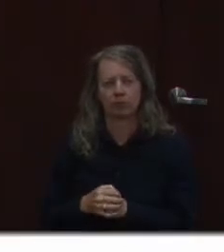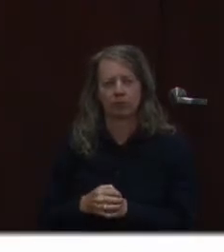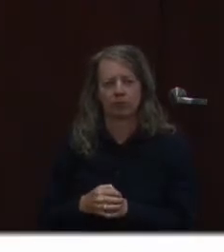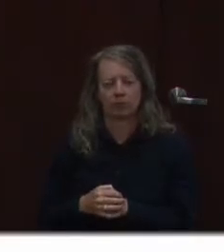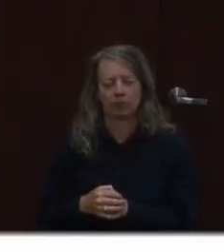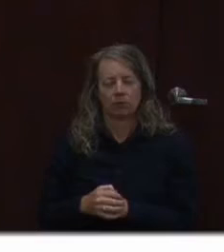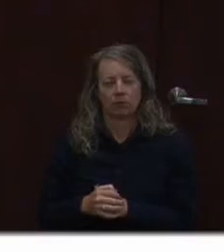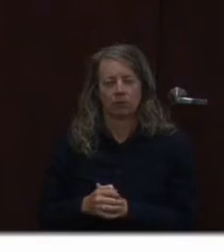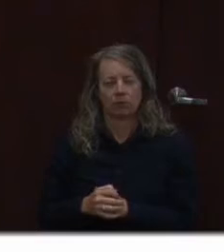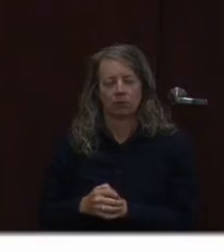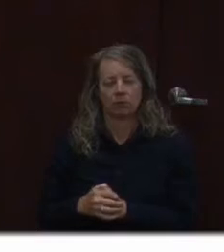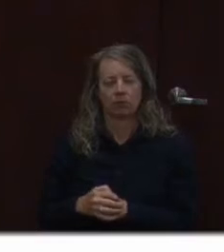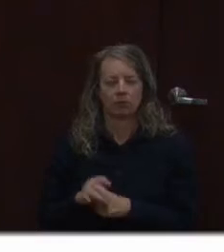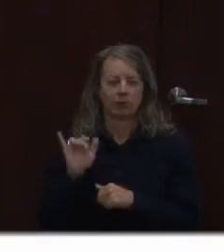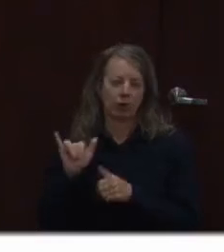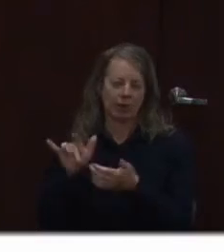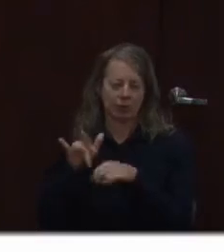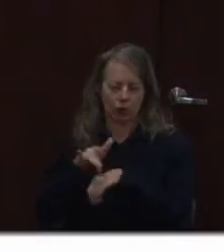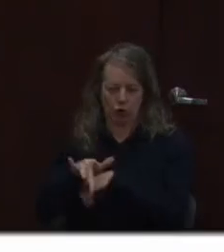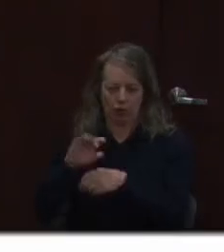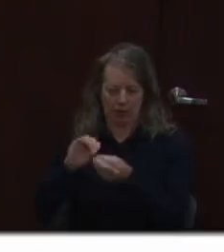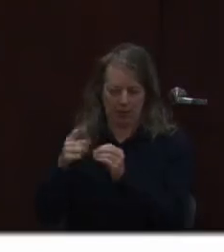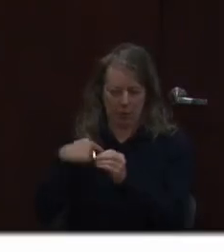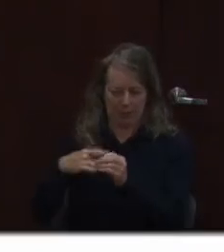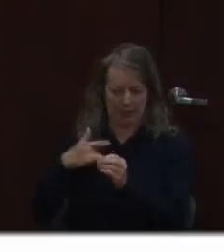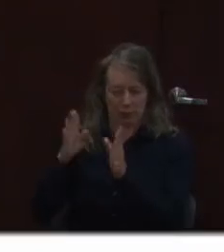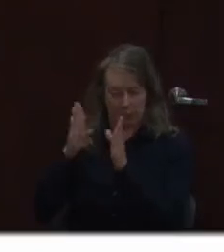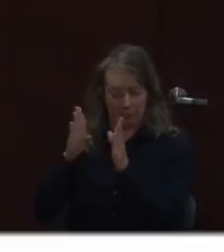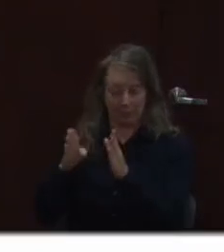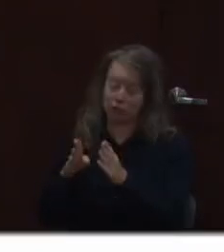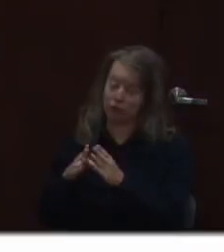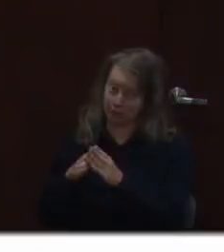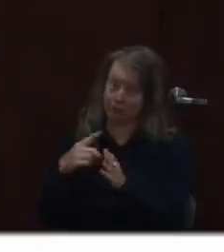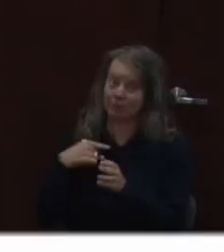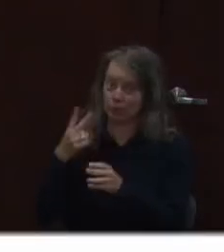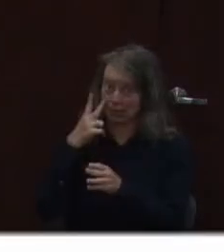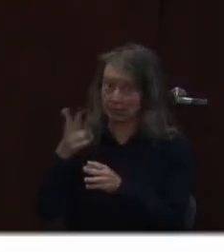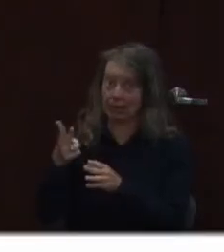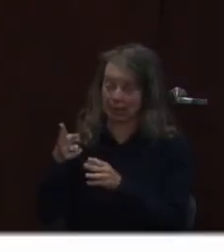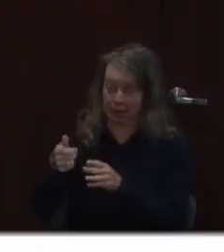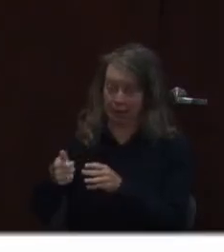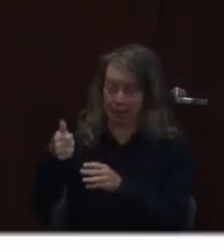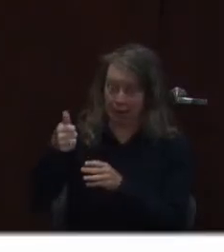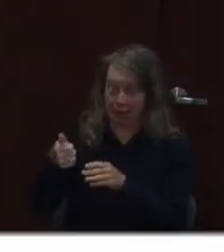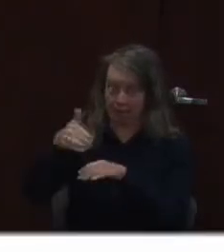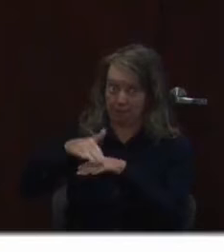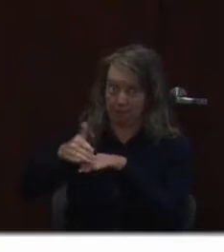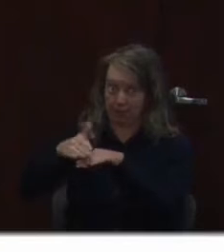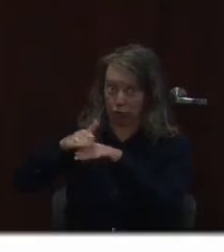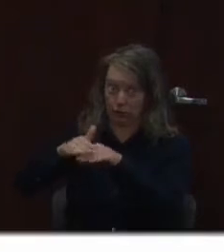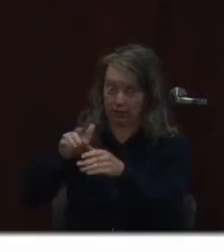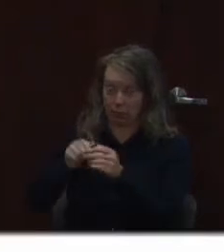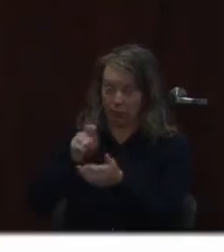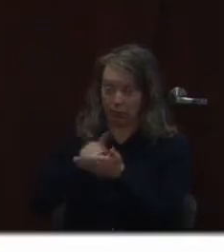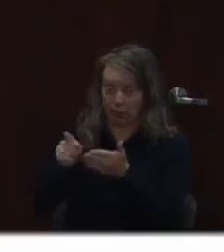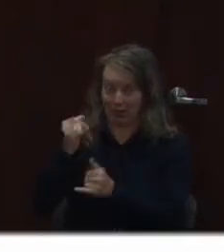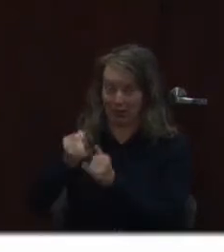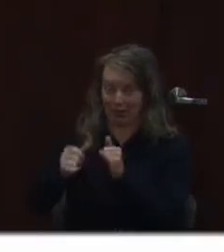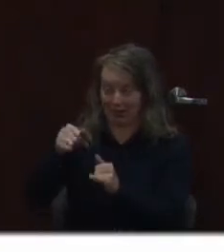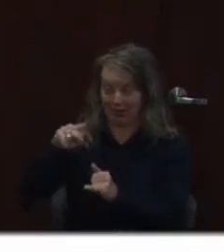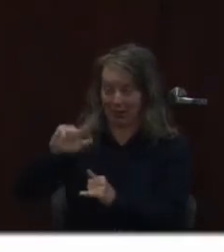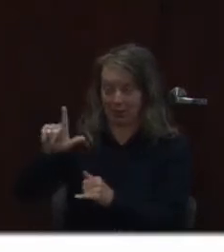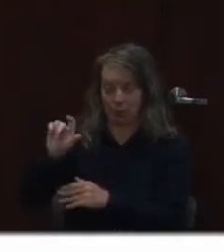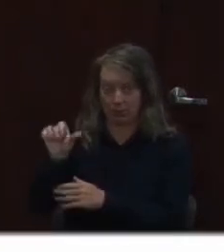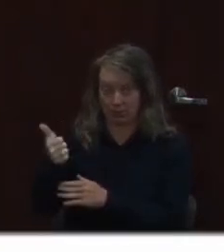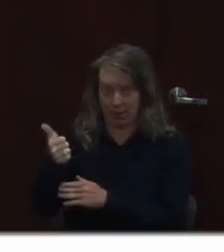One of our early surveillance indicators actually did show an uptick in the week ending April 10th, which was then